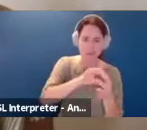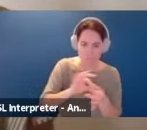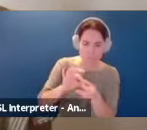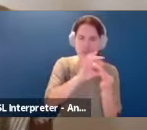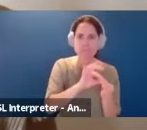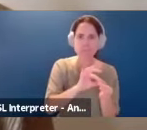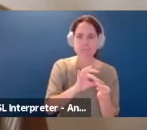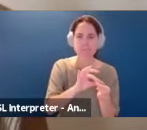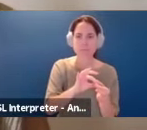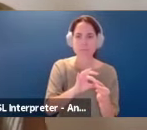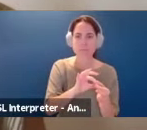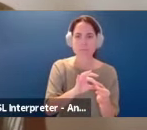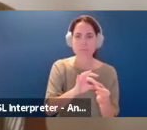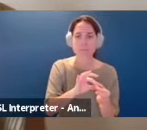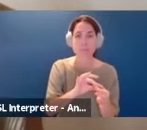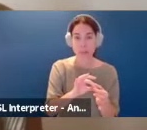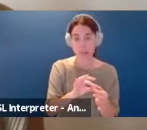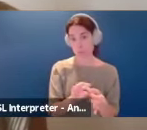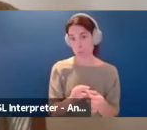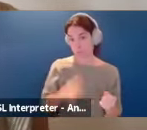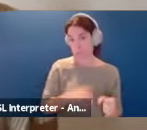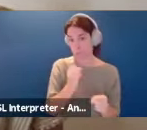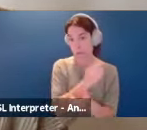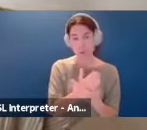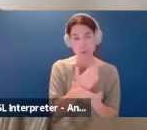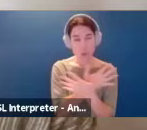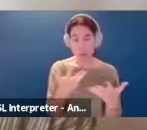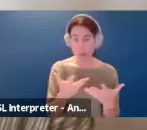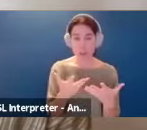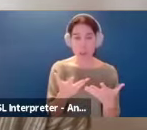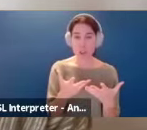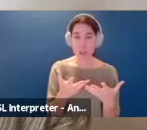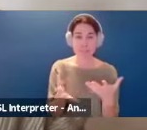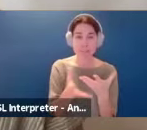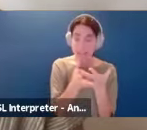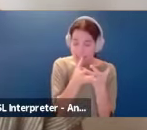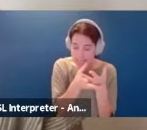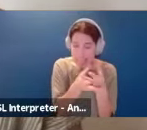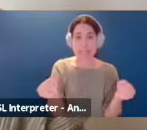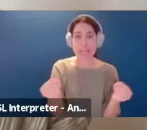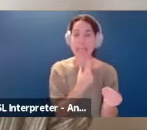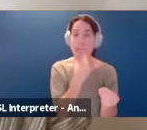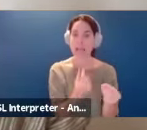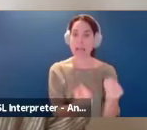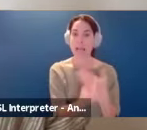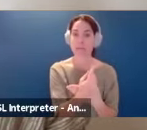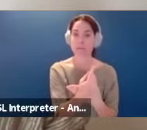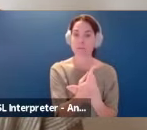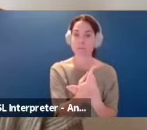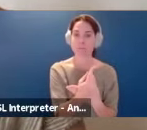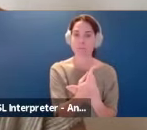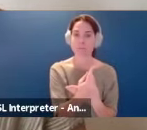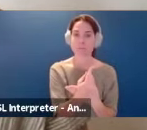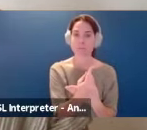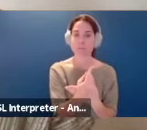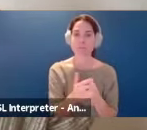lot of healing that can happen as a result of that so i'm still inspired by the new society but certainly not as a rarefied white